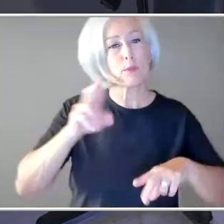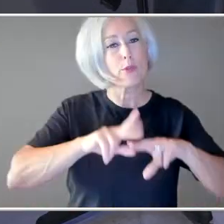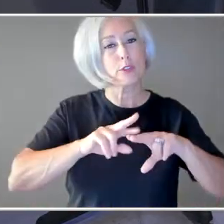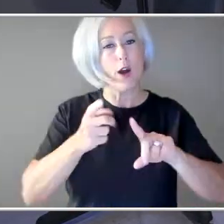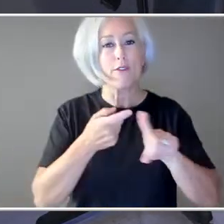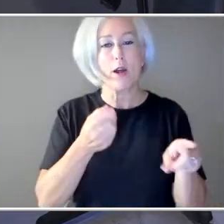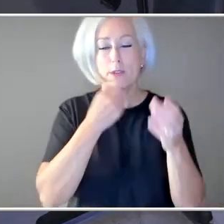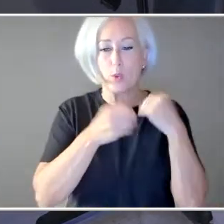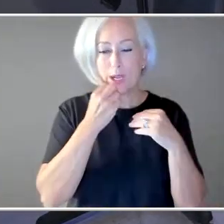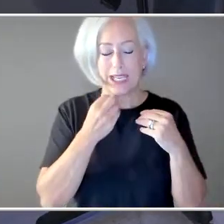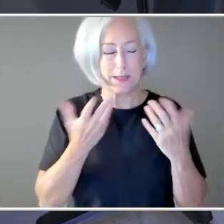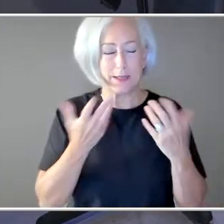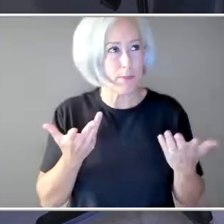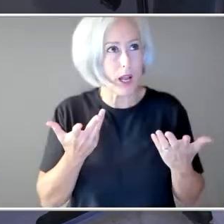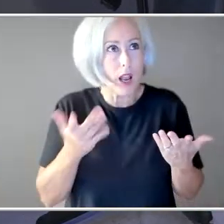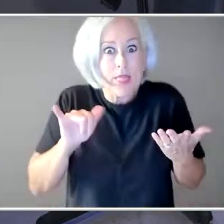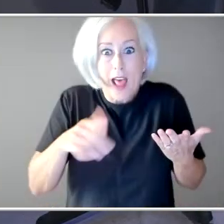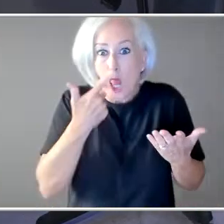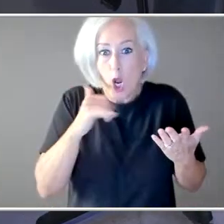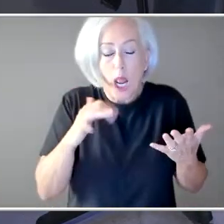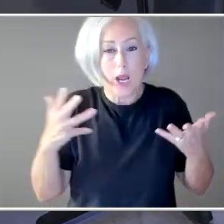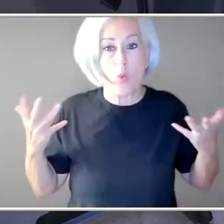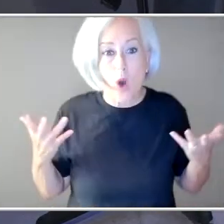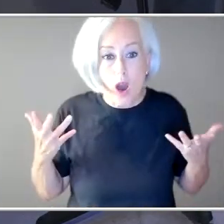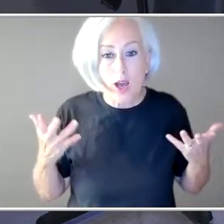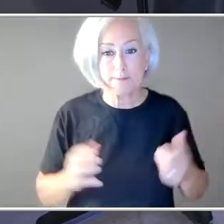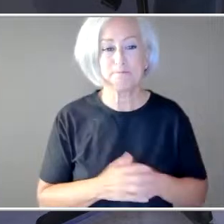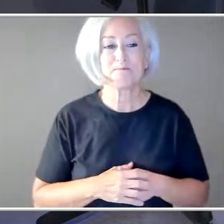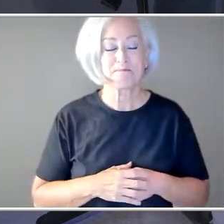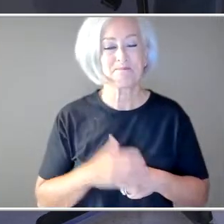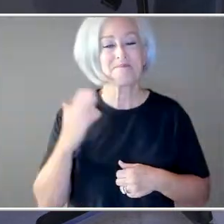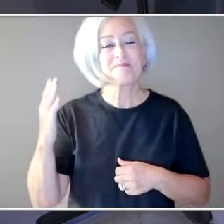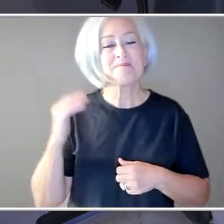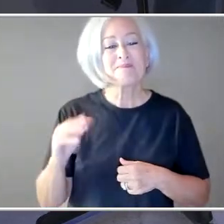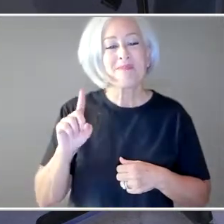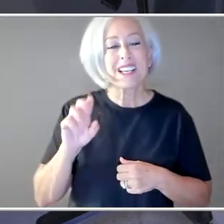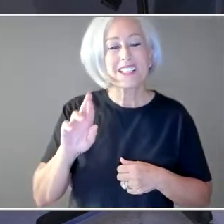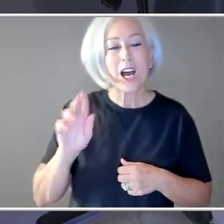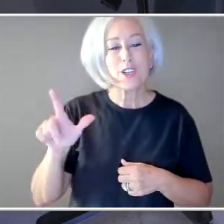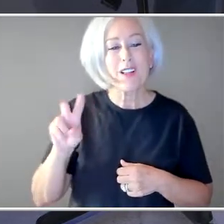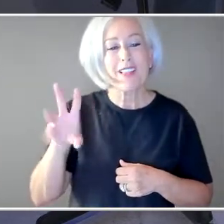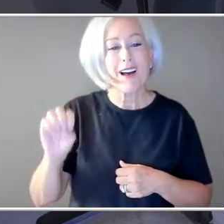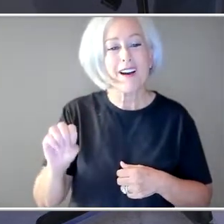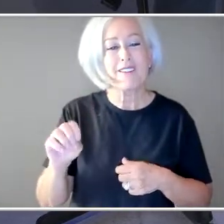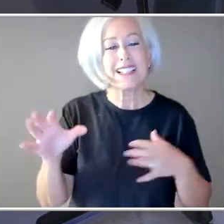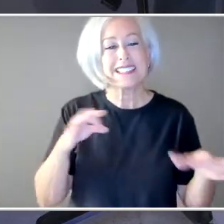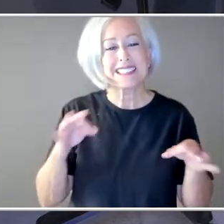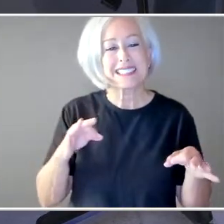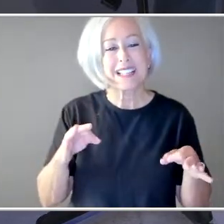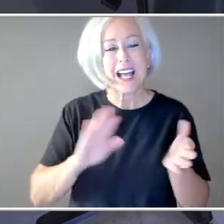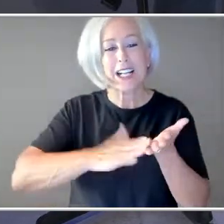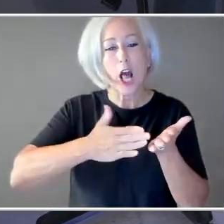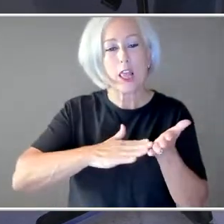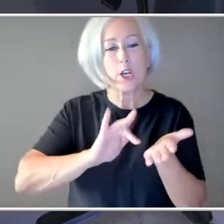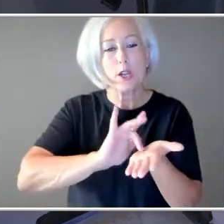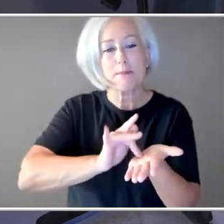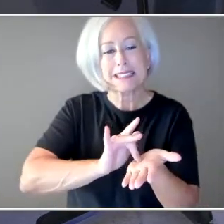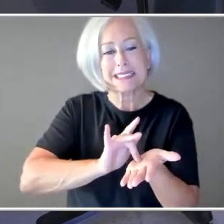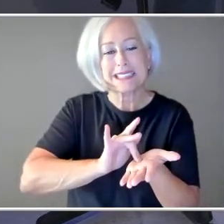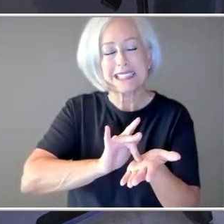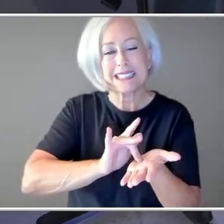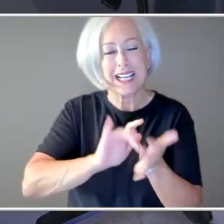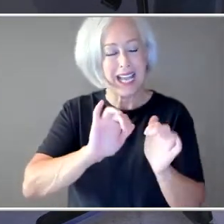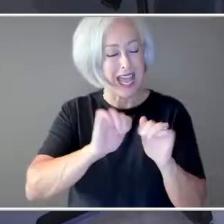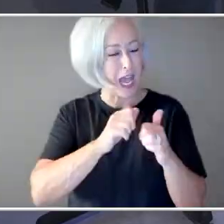that actually look like? So, Dr. Love, how do you define culinary medicine, and how might that be different than just nutrition,